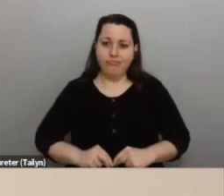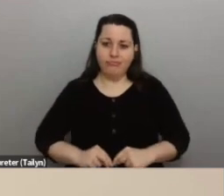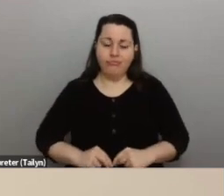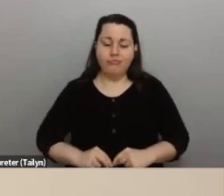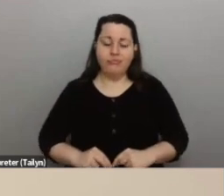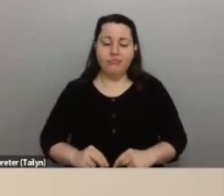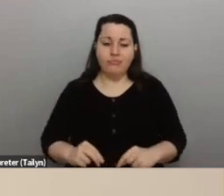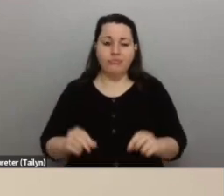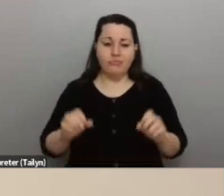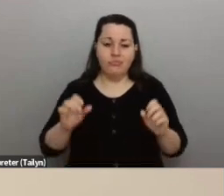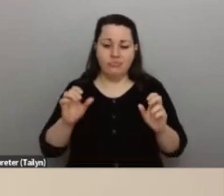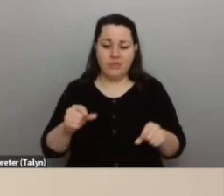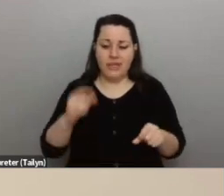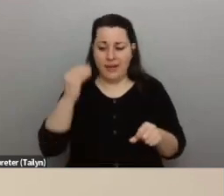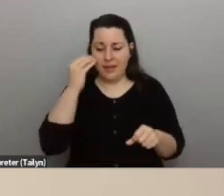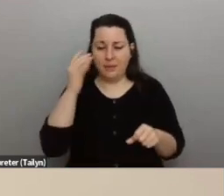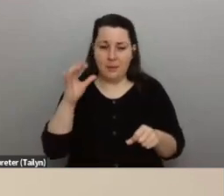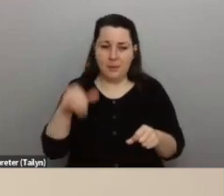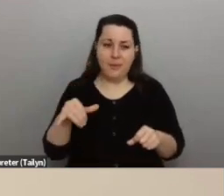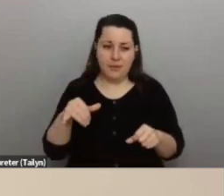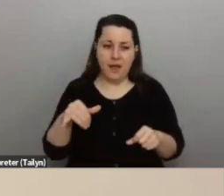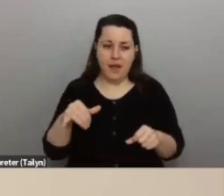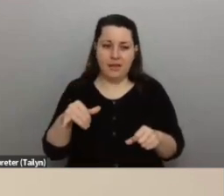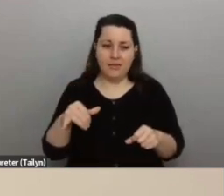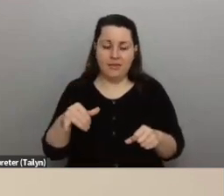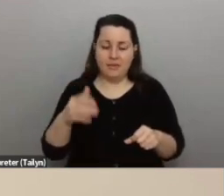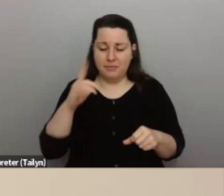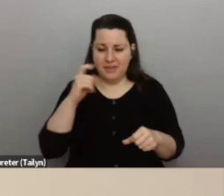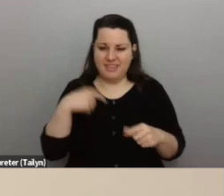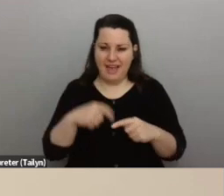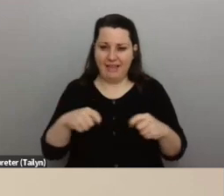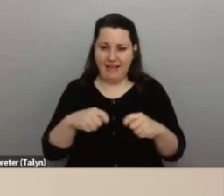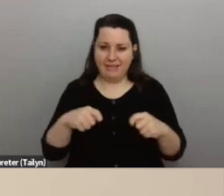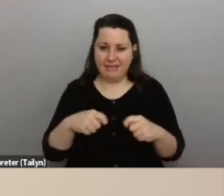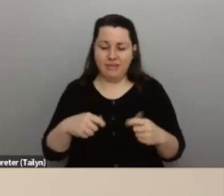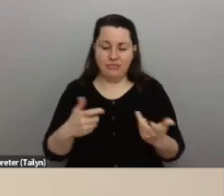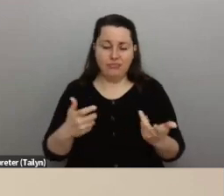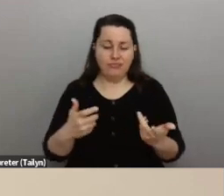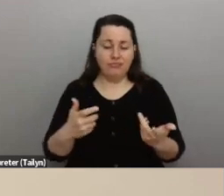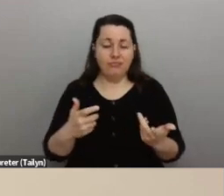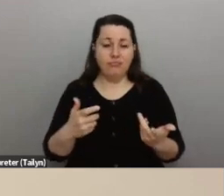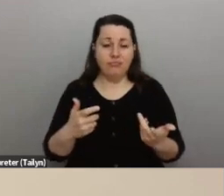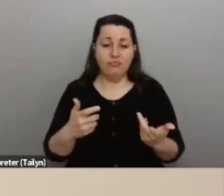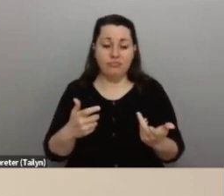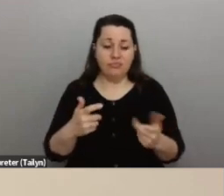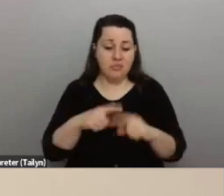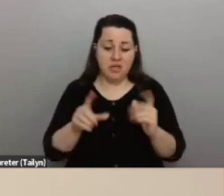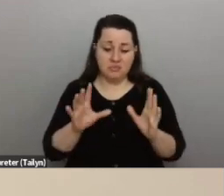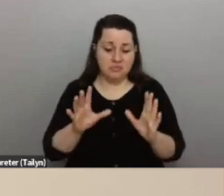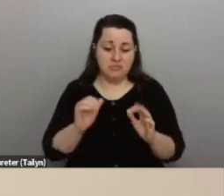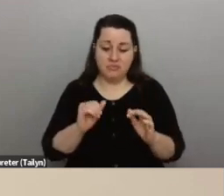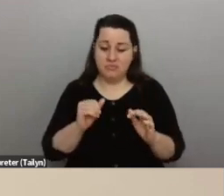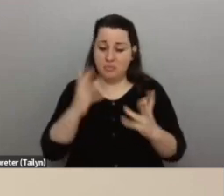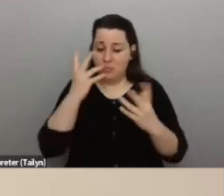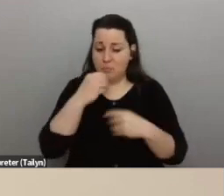you can consider, the elastic waistband. But even aside from that,